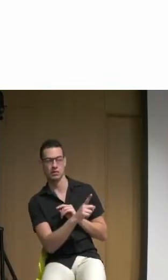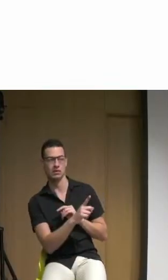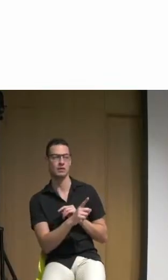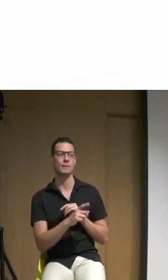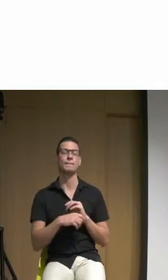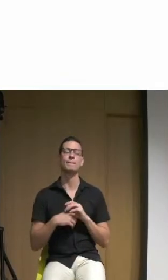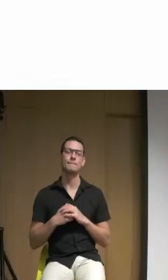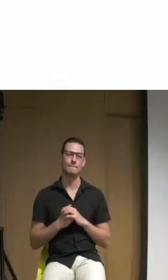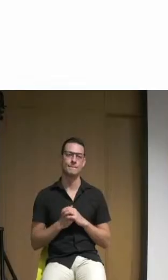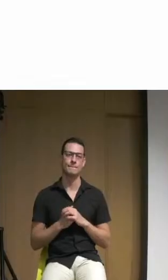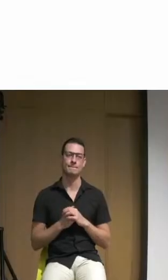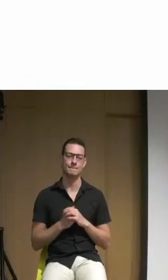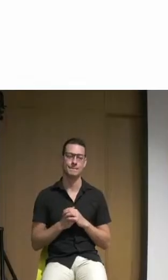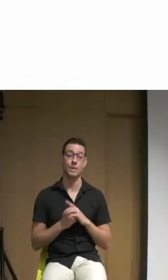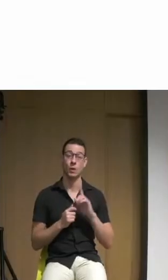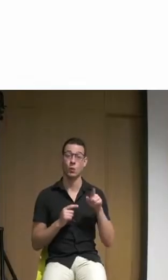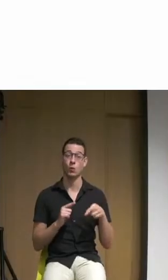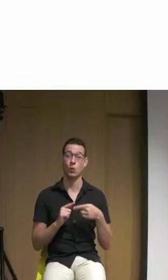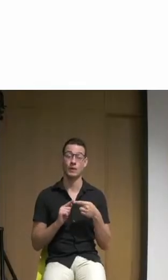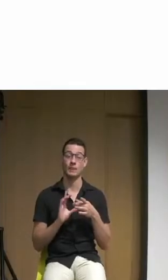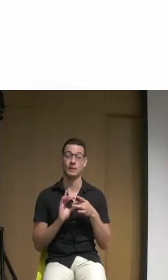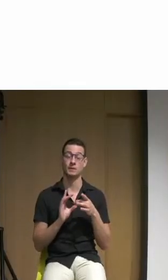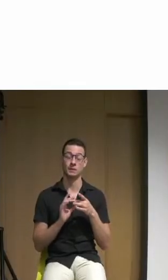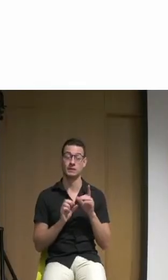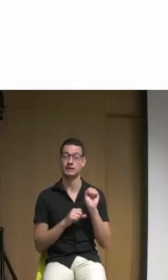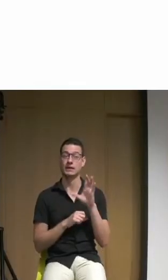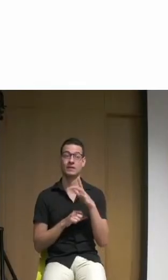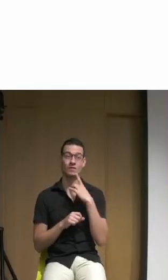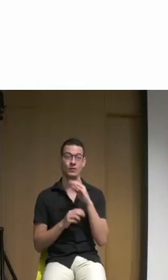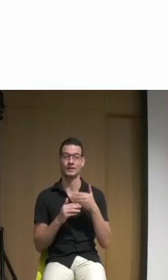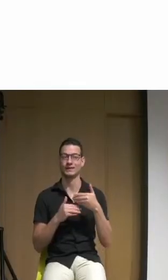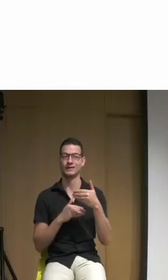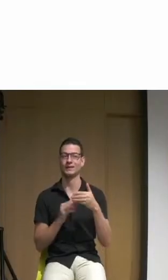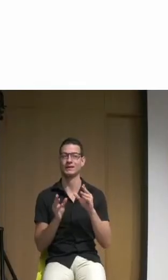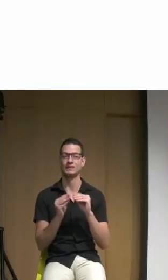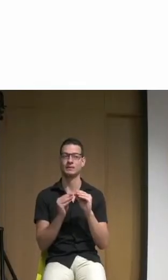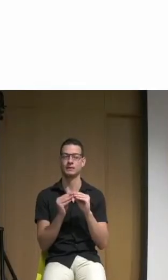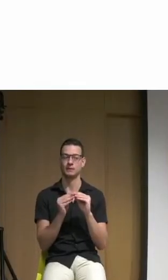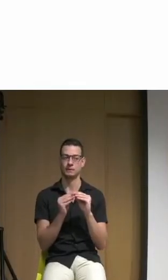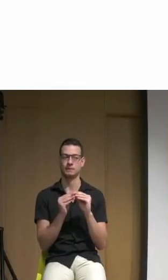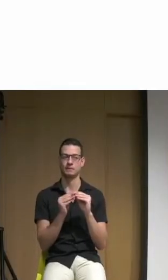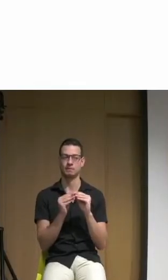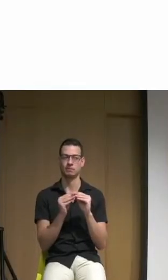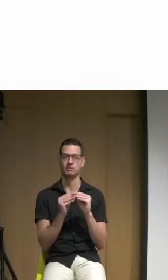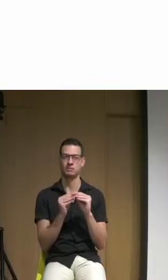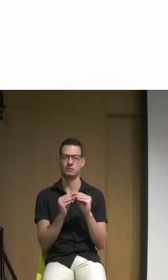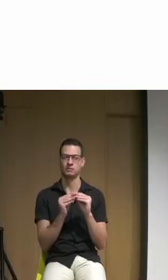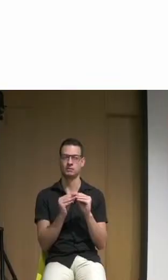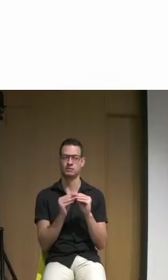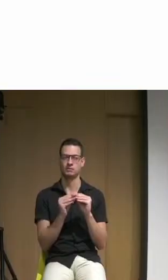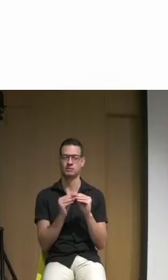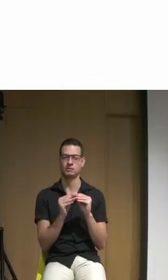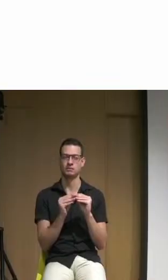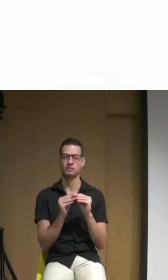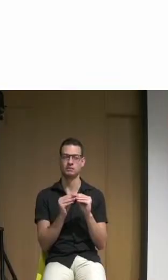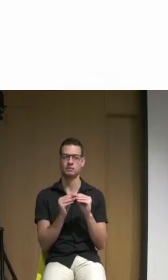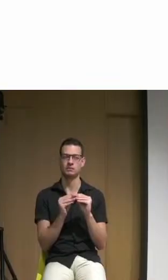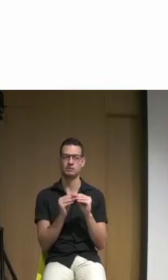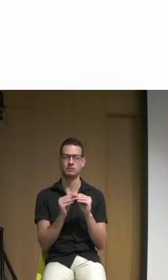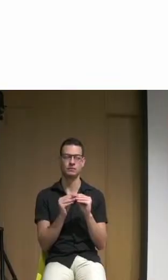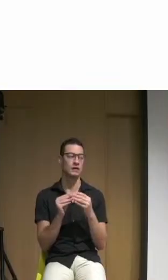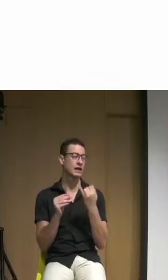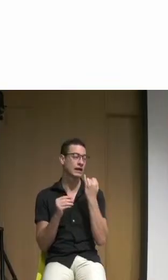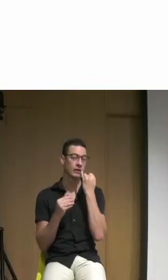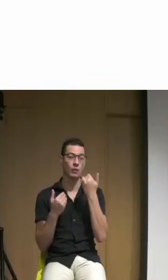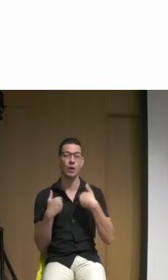there's something, when they send the notes out for the next meeting, if there's something that we have